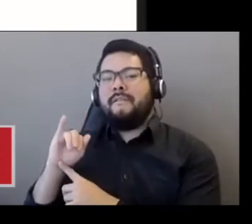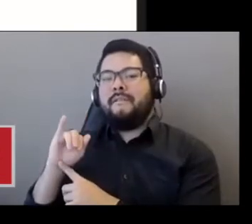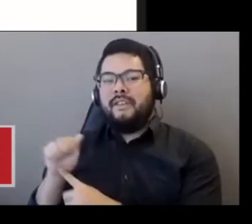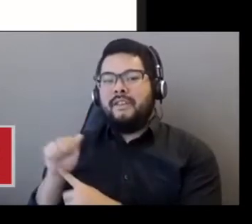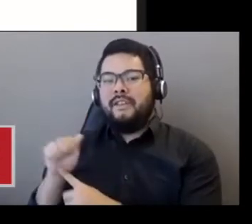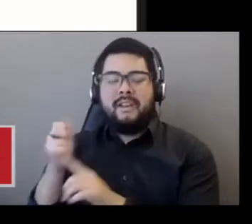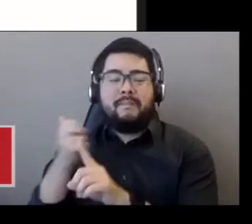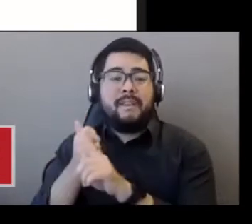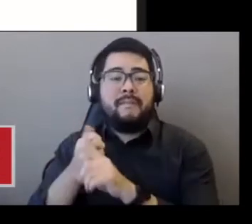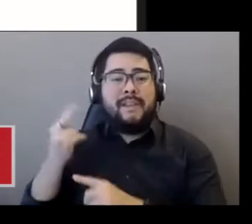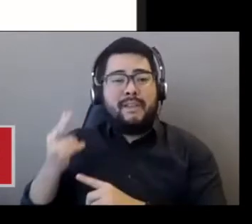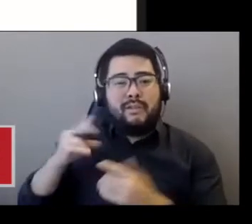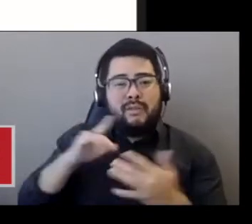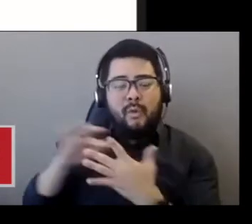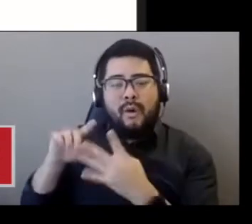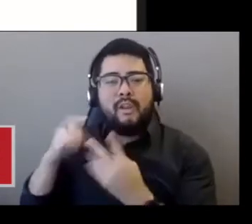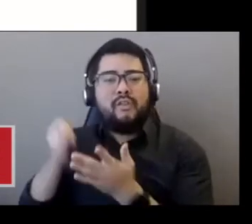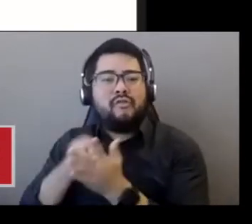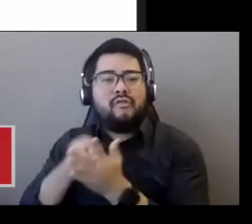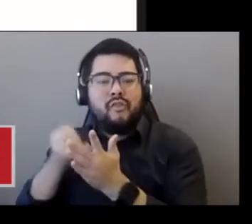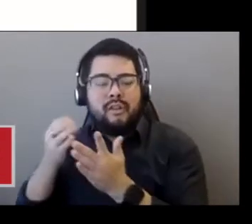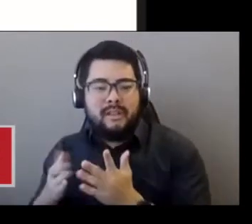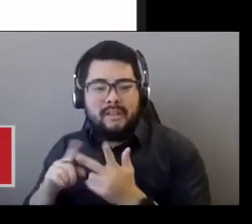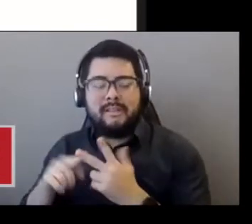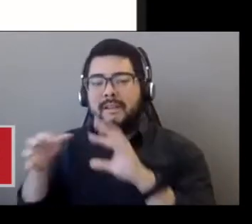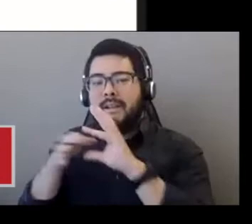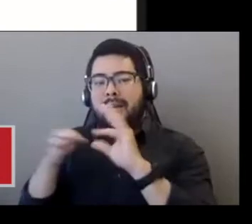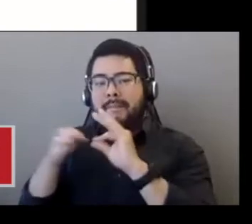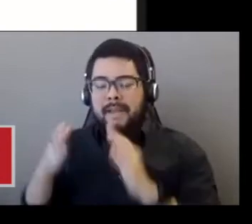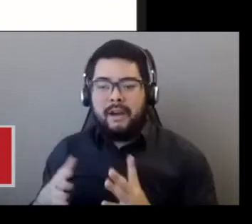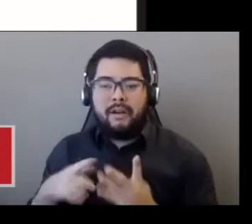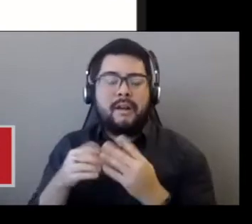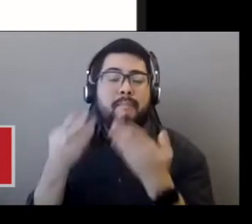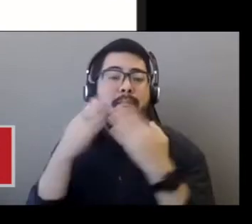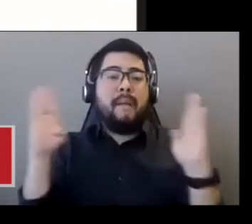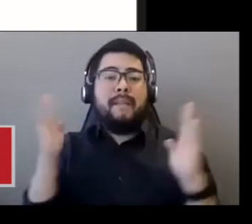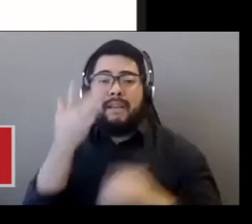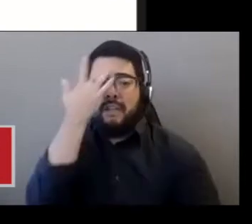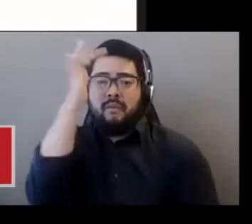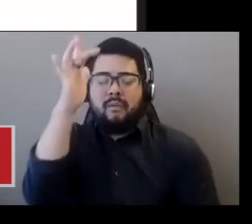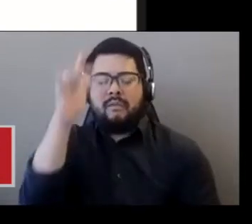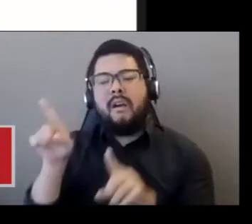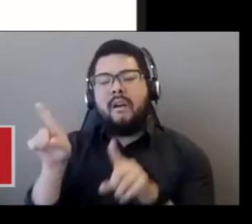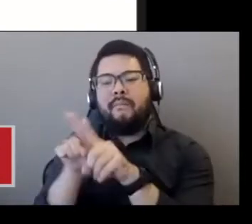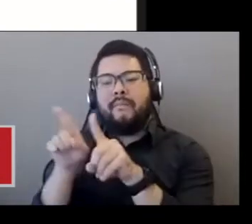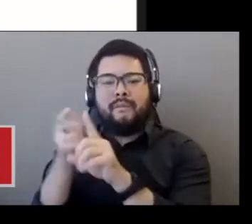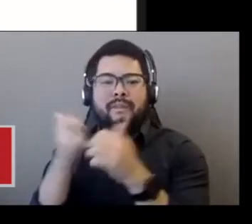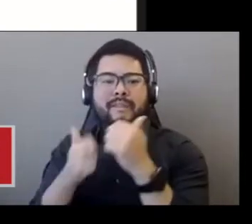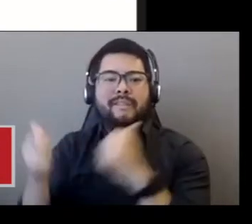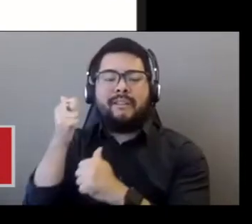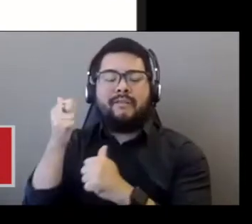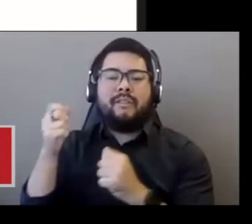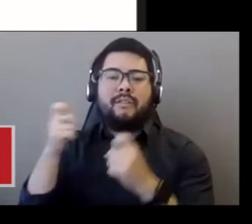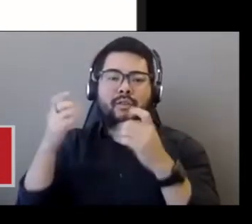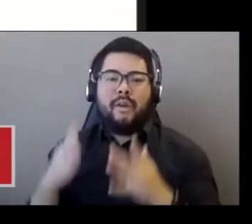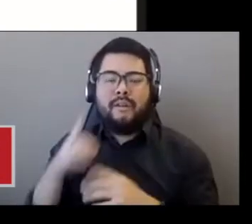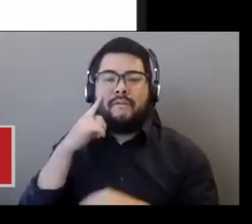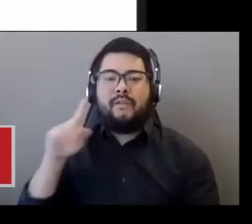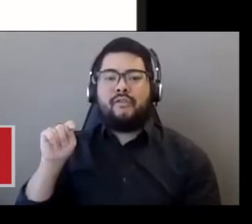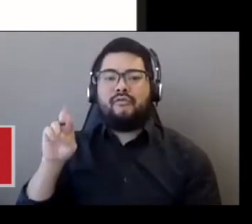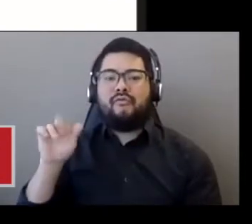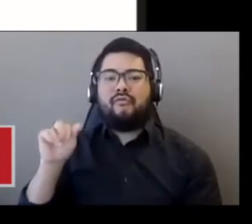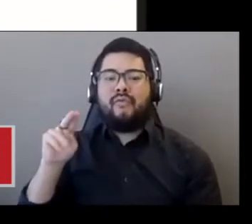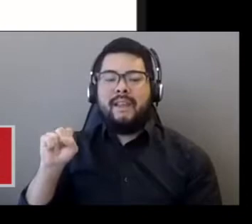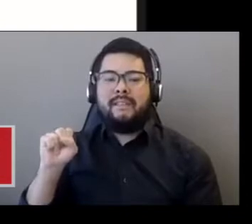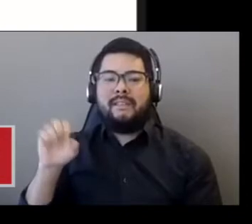a journalist, a commentator, and a public intellectual. He's also the executive director of Transcontinental Institute